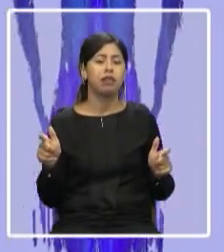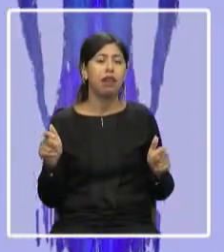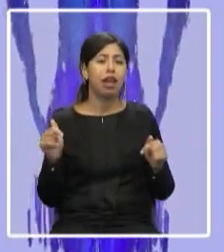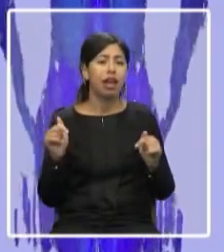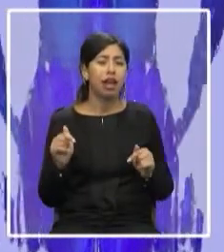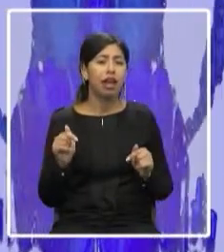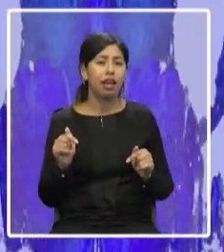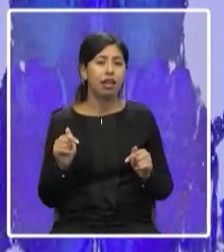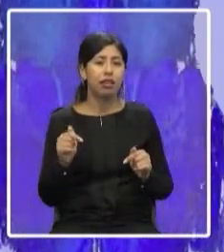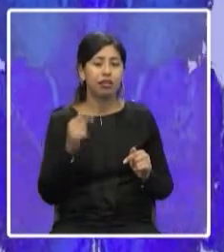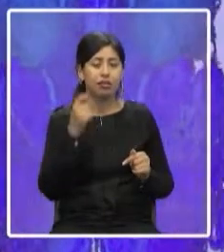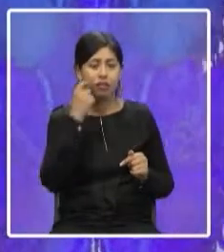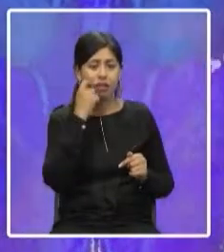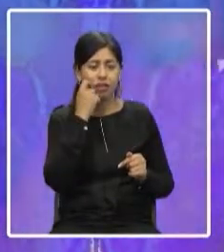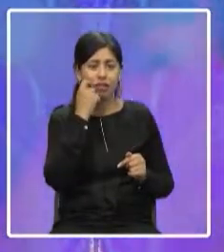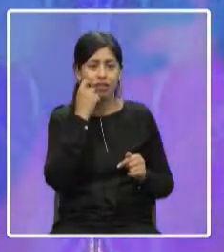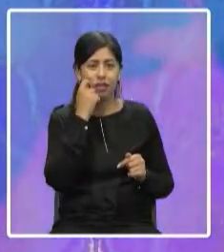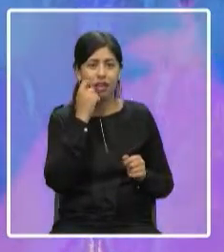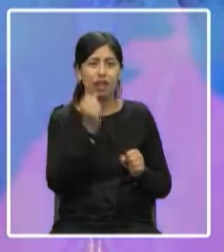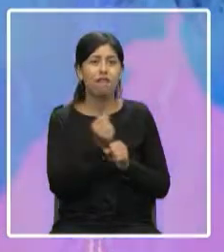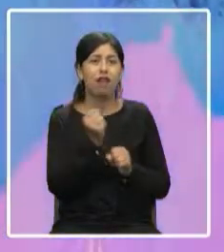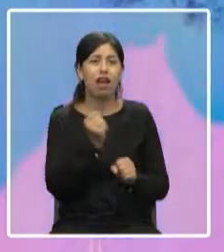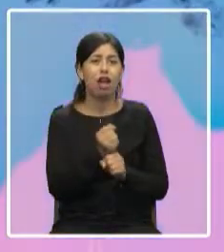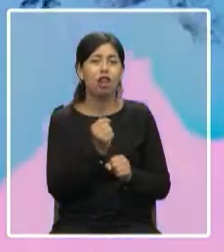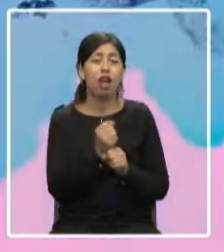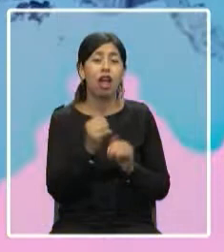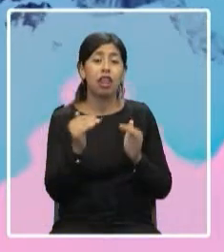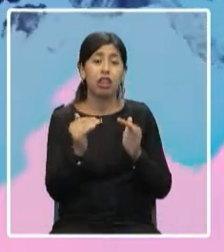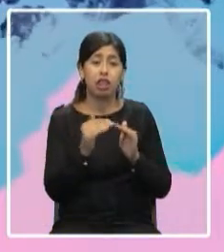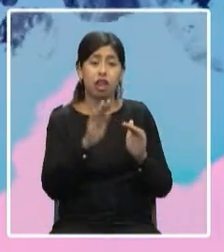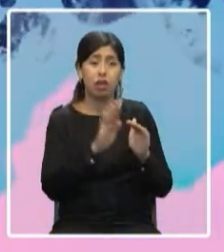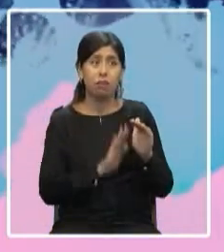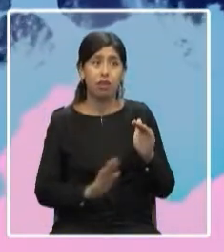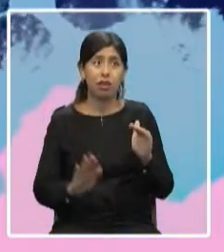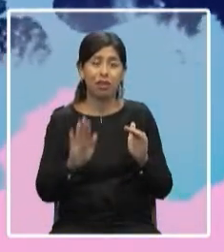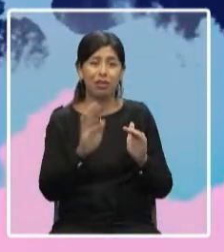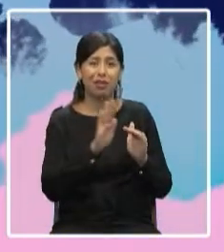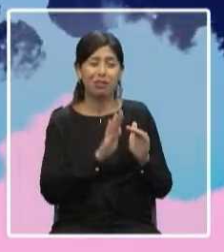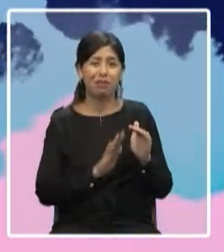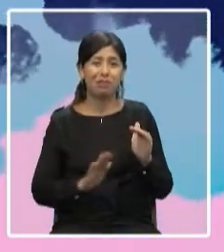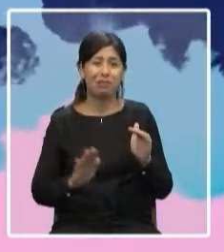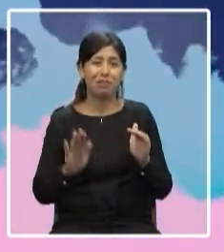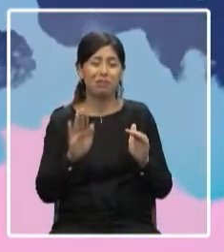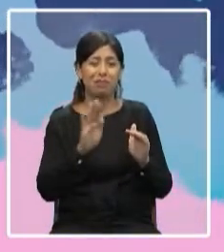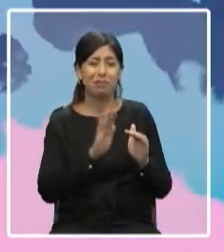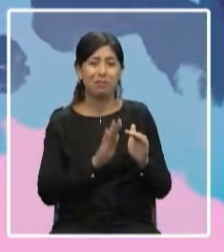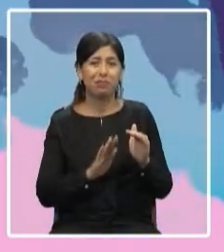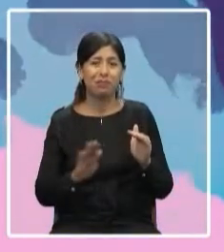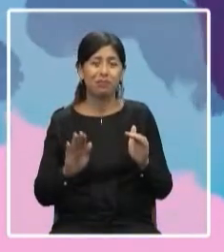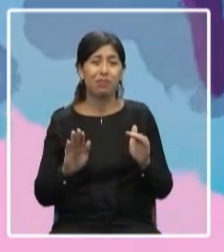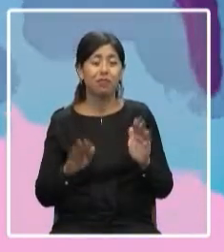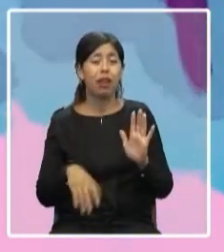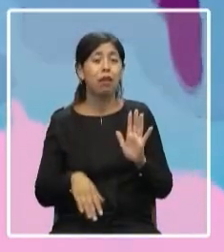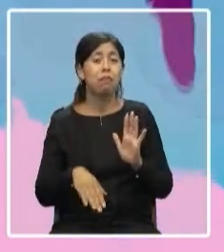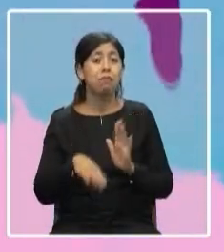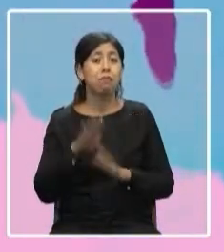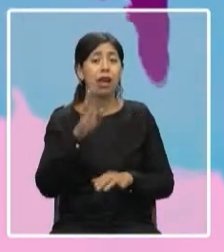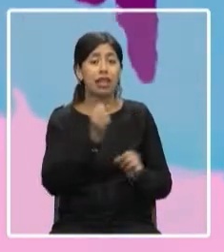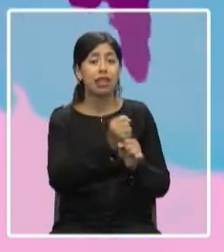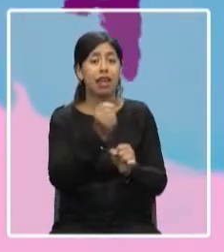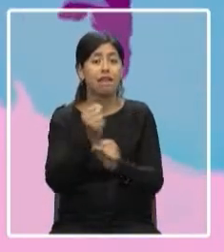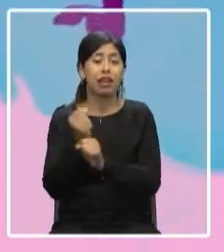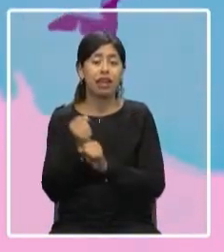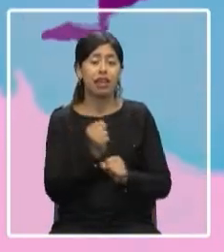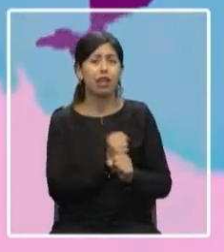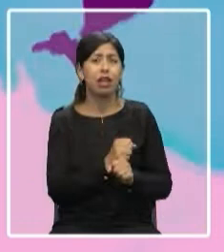skills and their creativity and their expertise. So there are 3 points I want to talk about in the next few